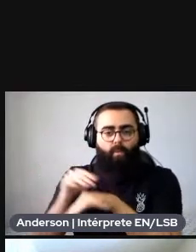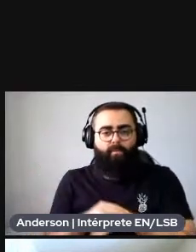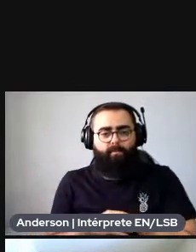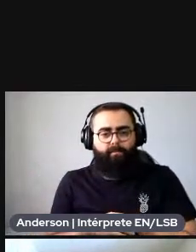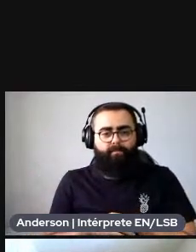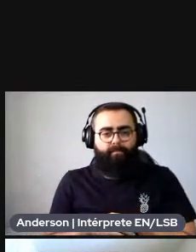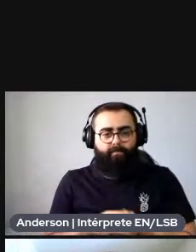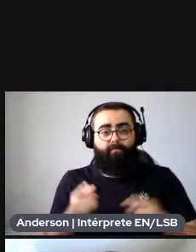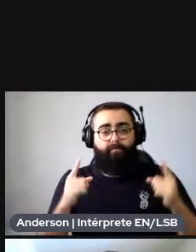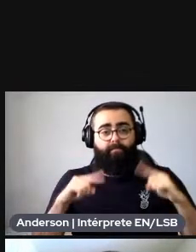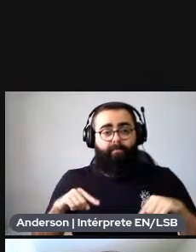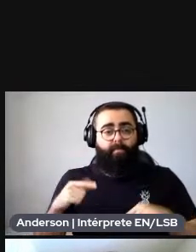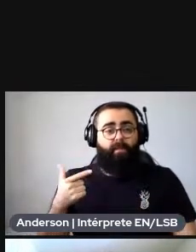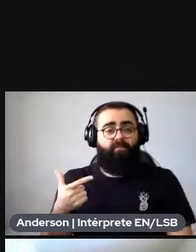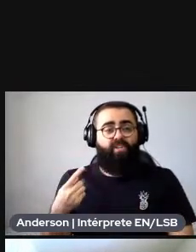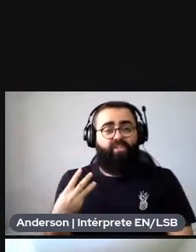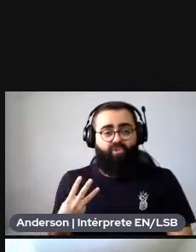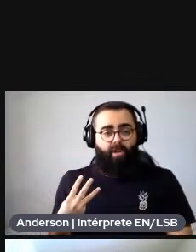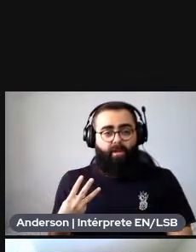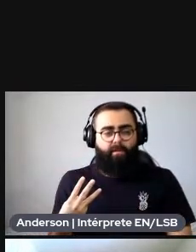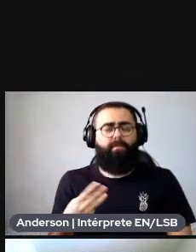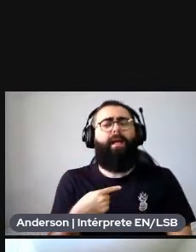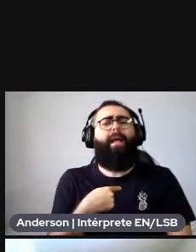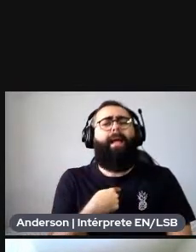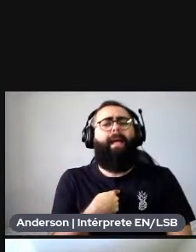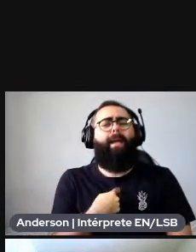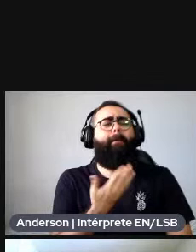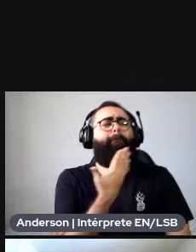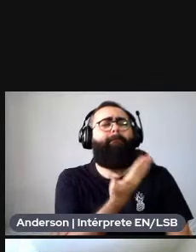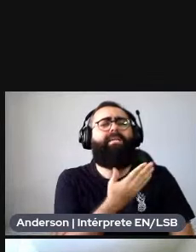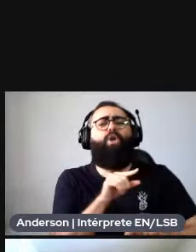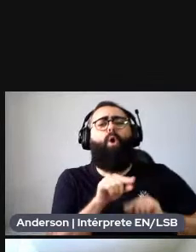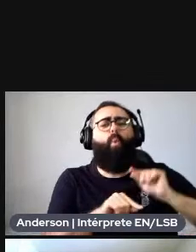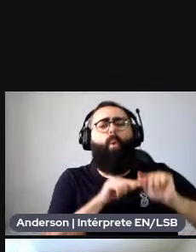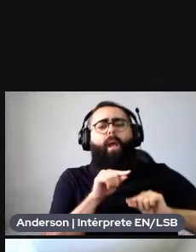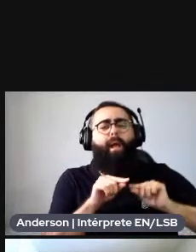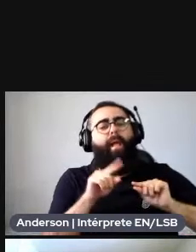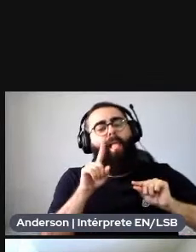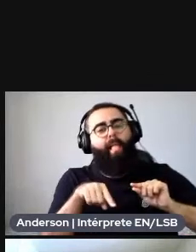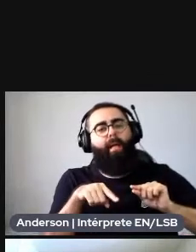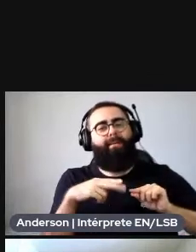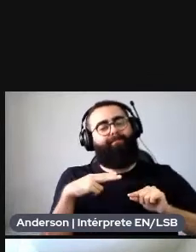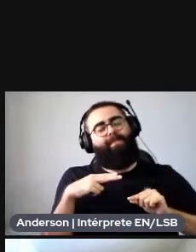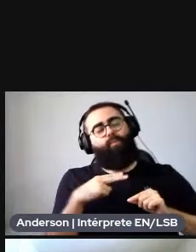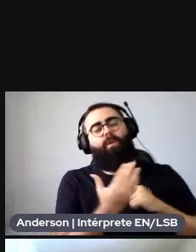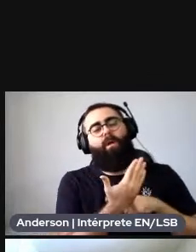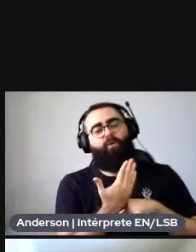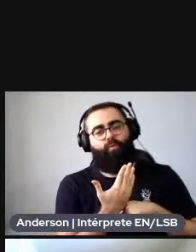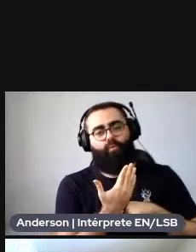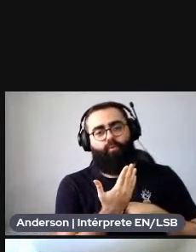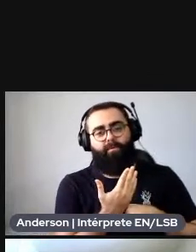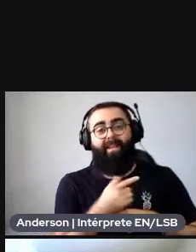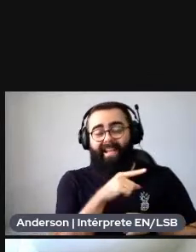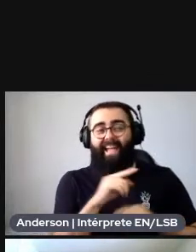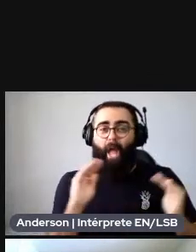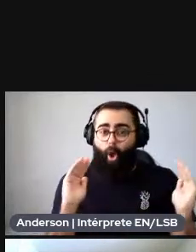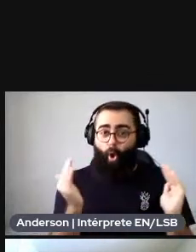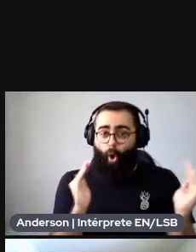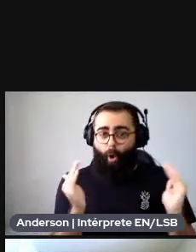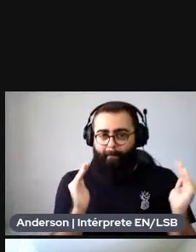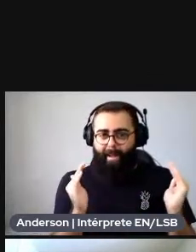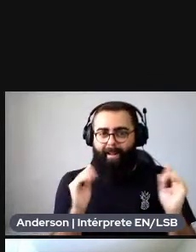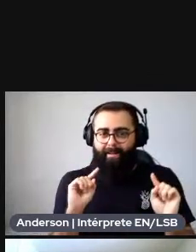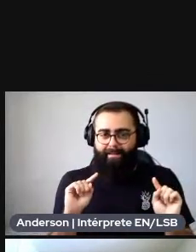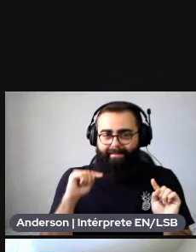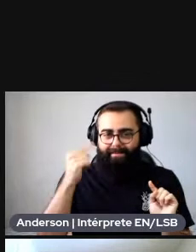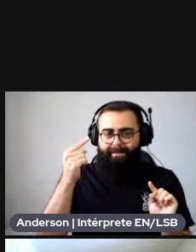Lo que le pido es un favor personal. It is analogous with the exception that favor is an